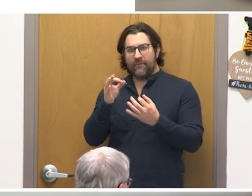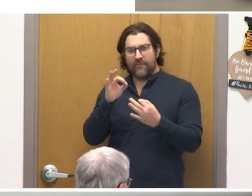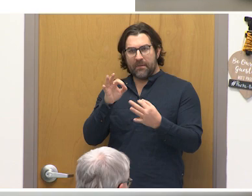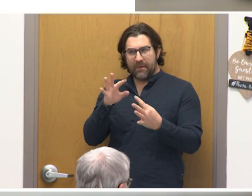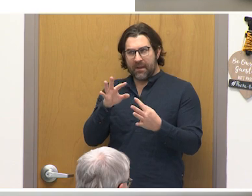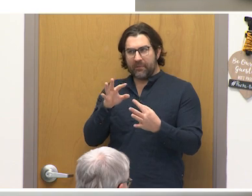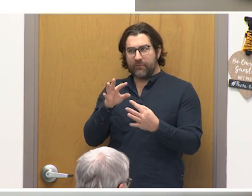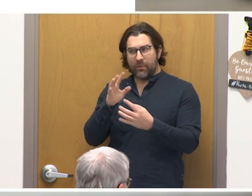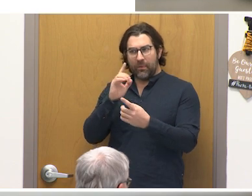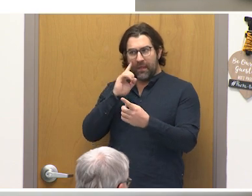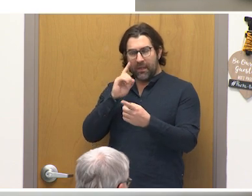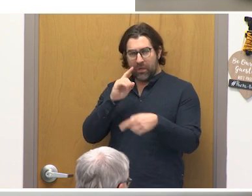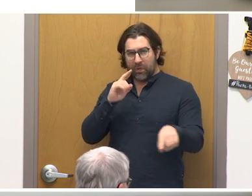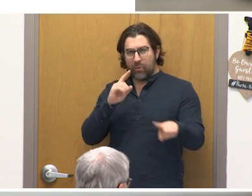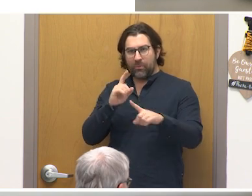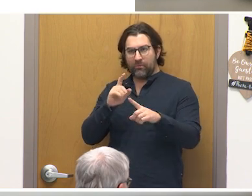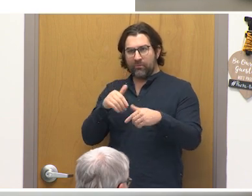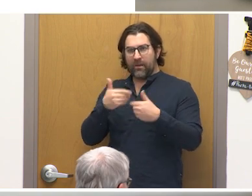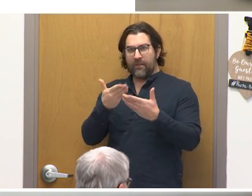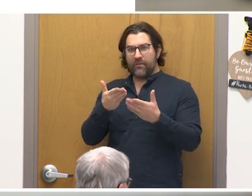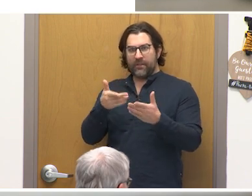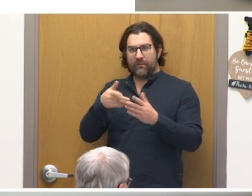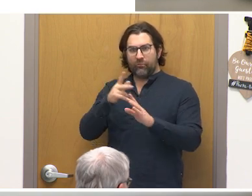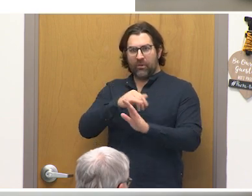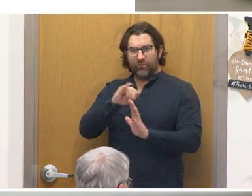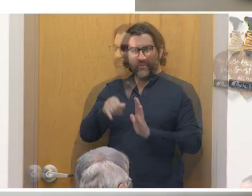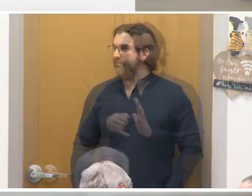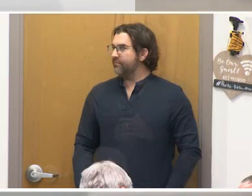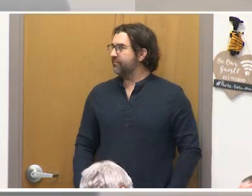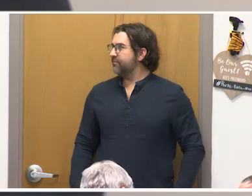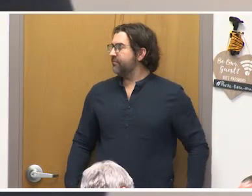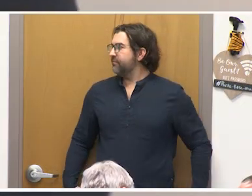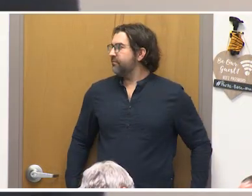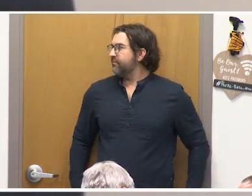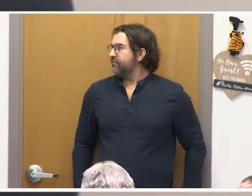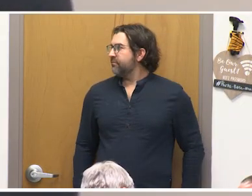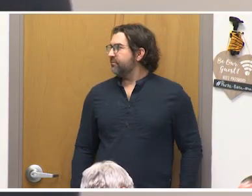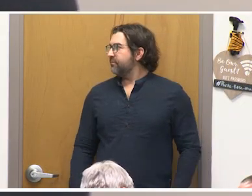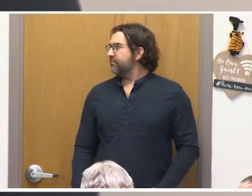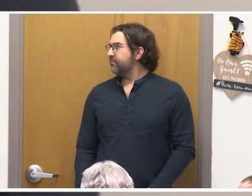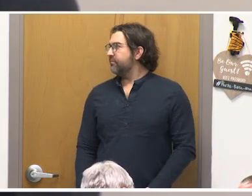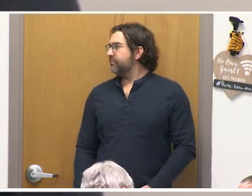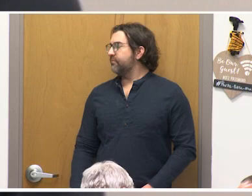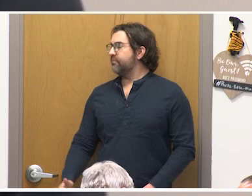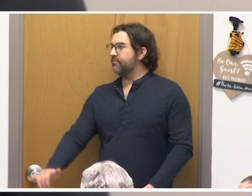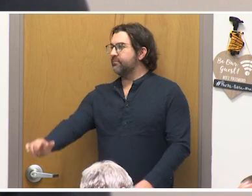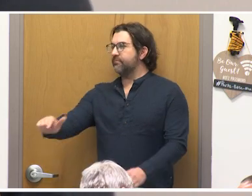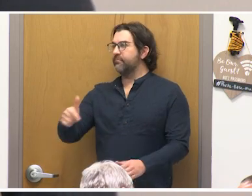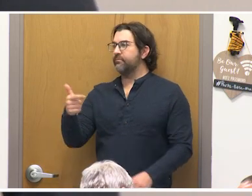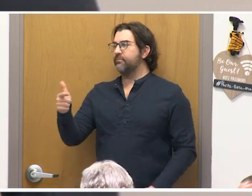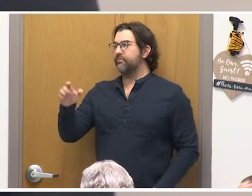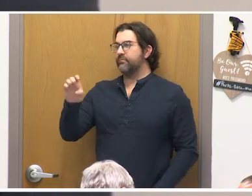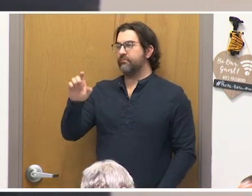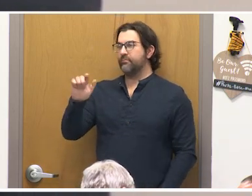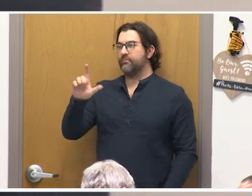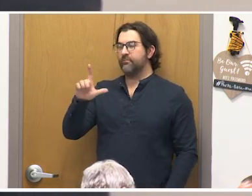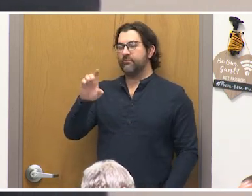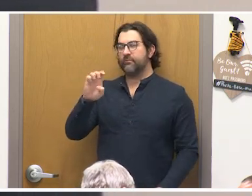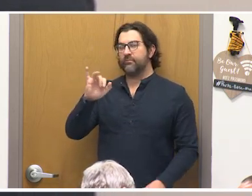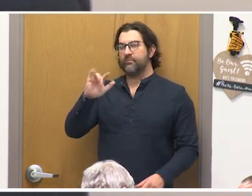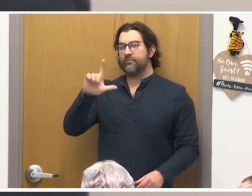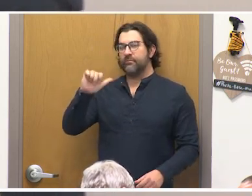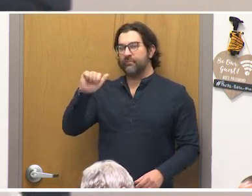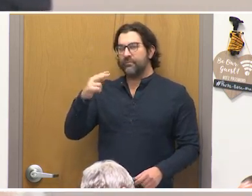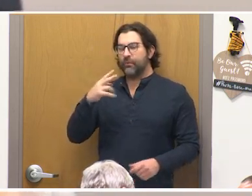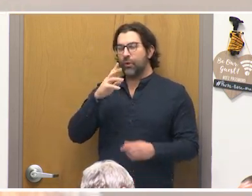you think you need to give on this project. All right, so I'm gonna hand it off to Lila to talk about the project